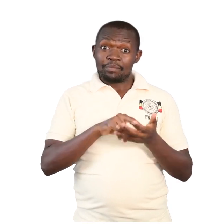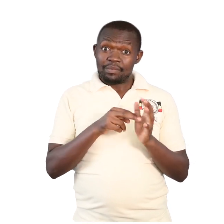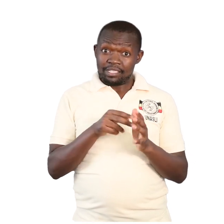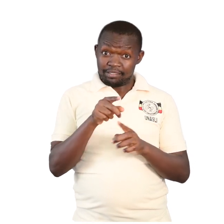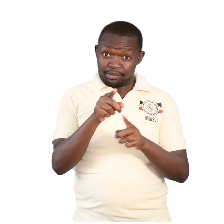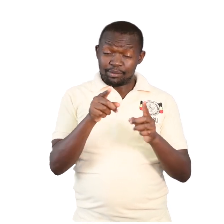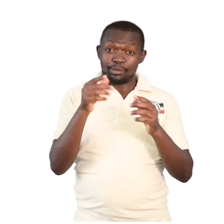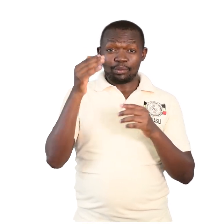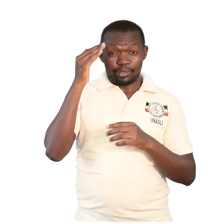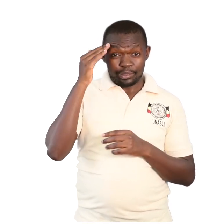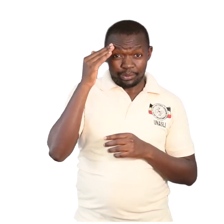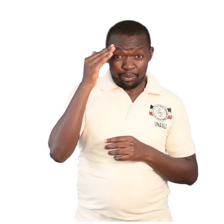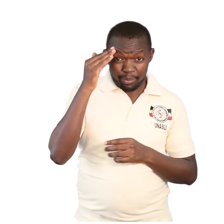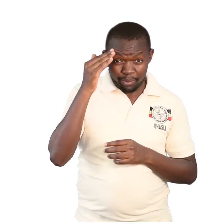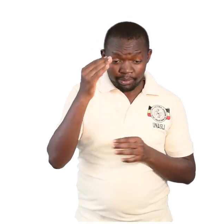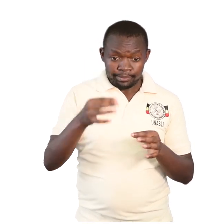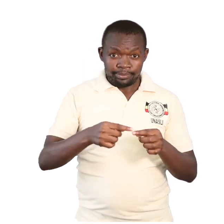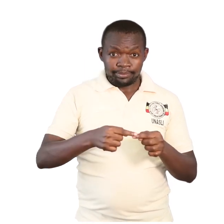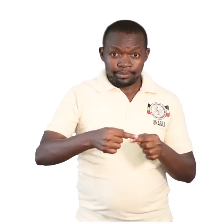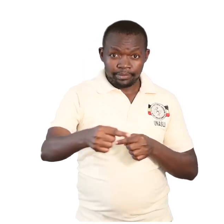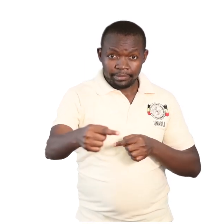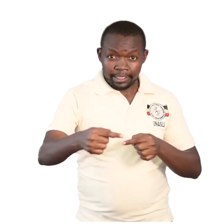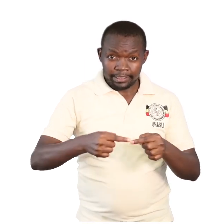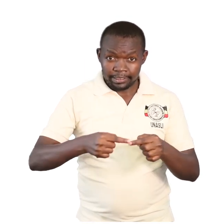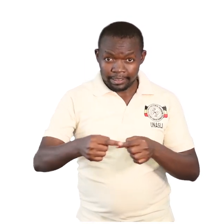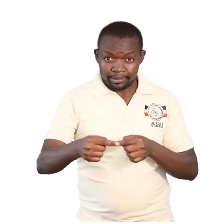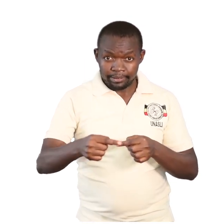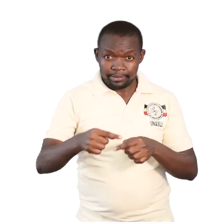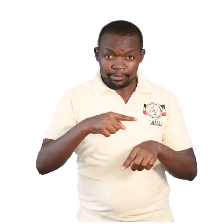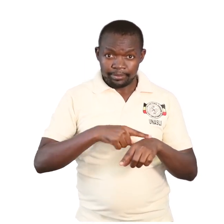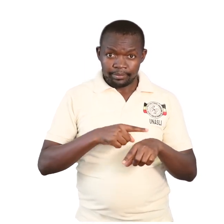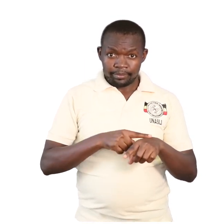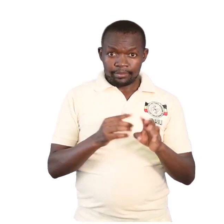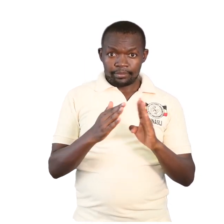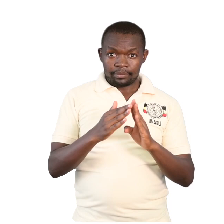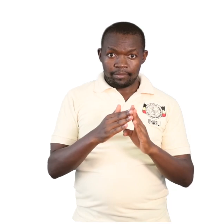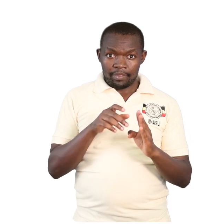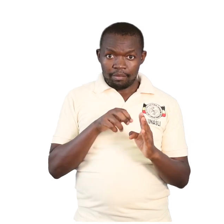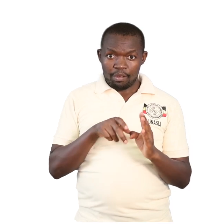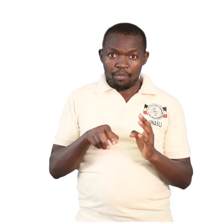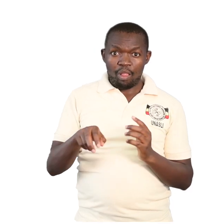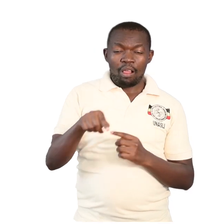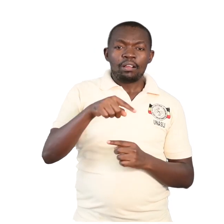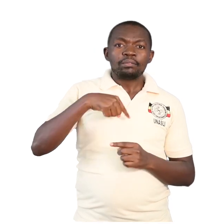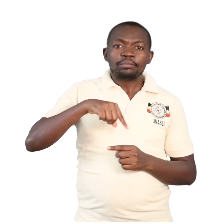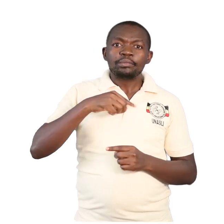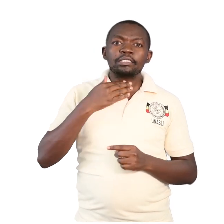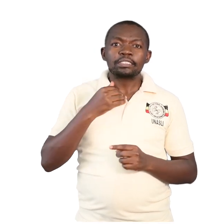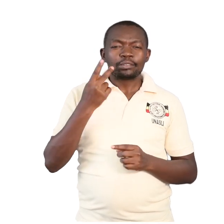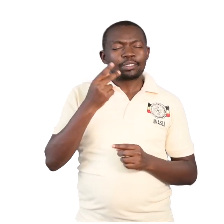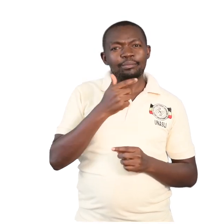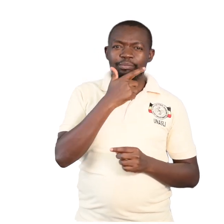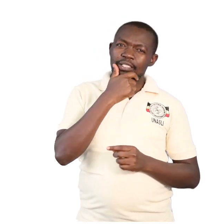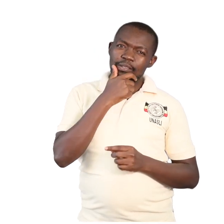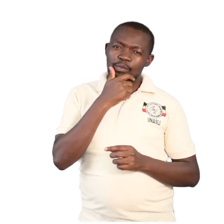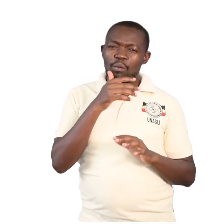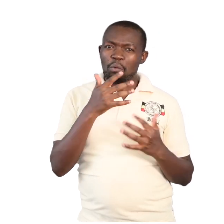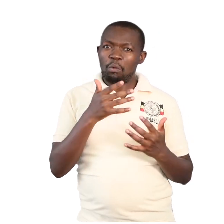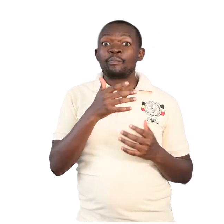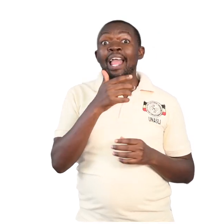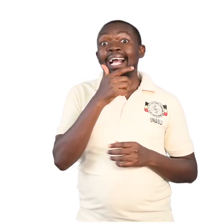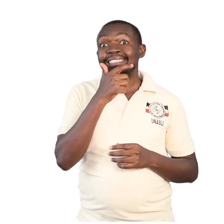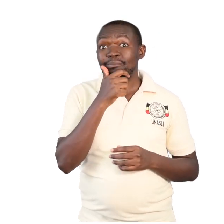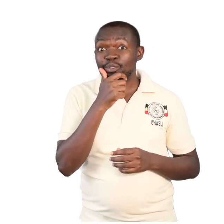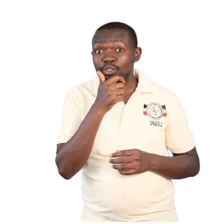know the distance around the house. Let us use an approximation or an